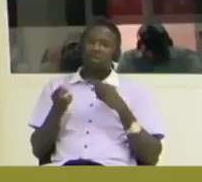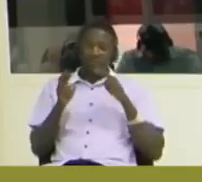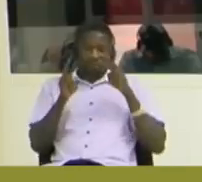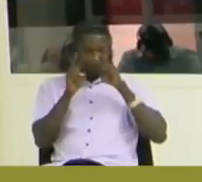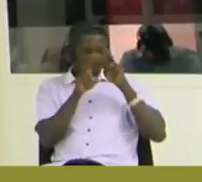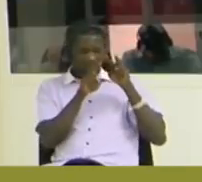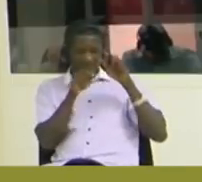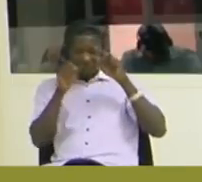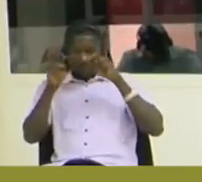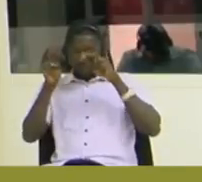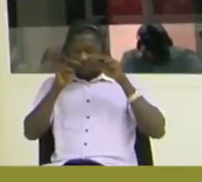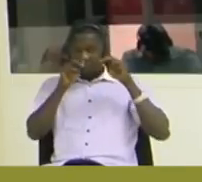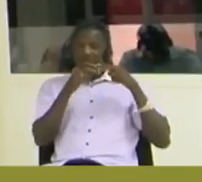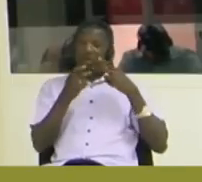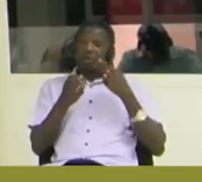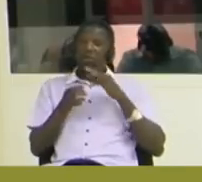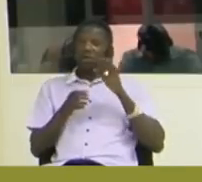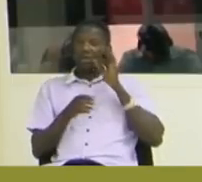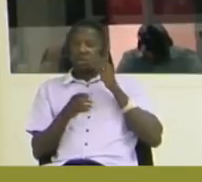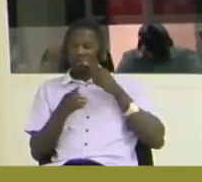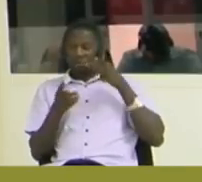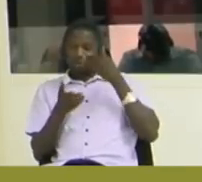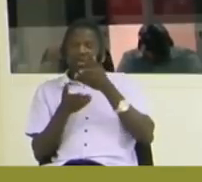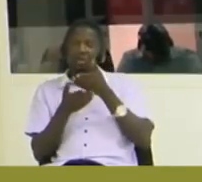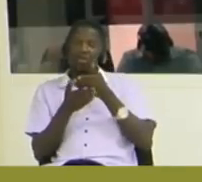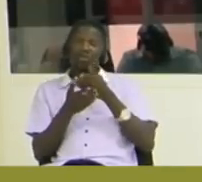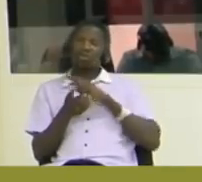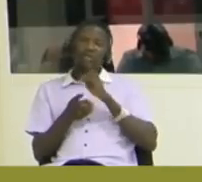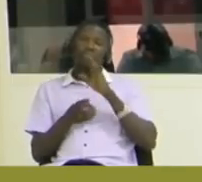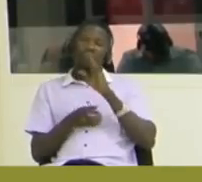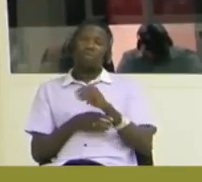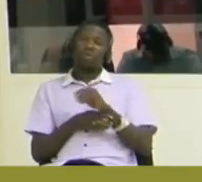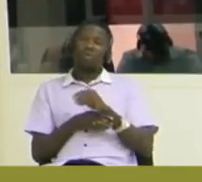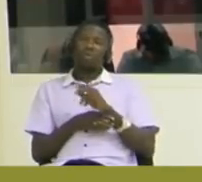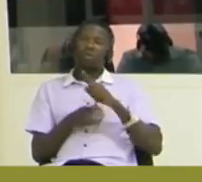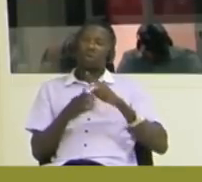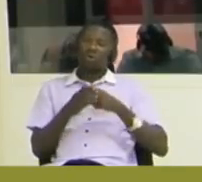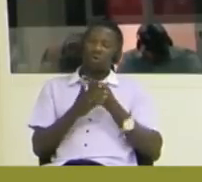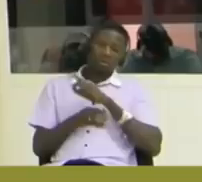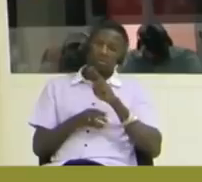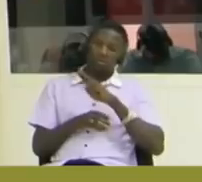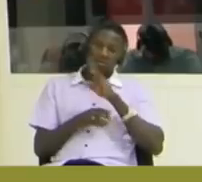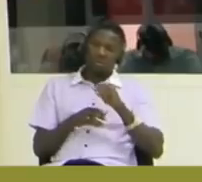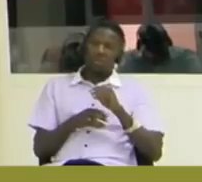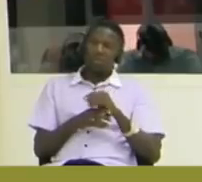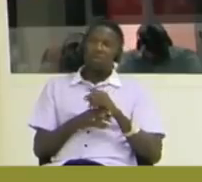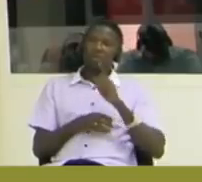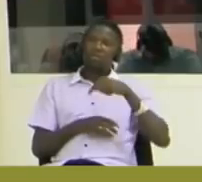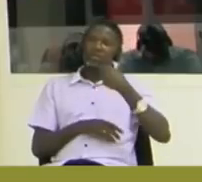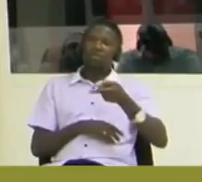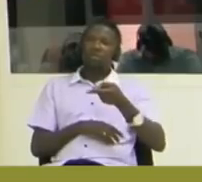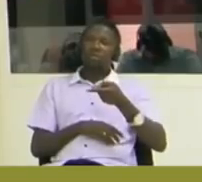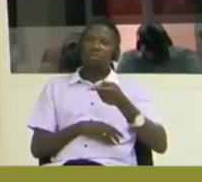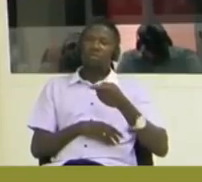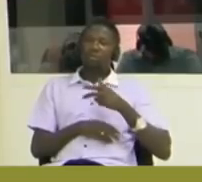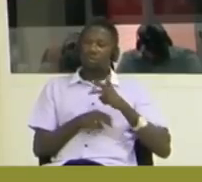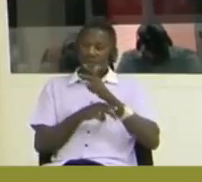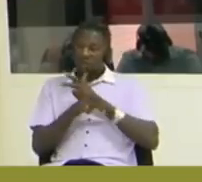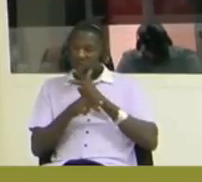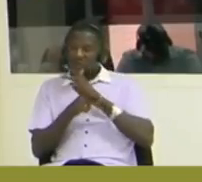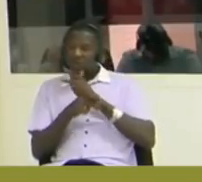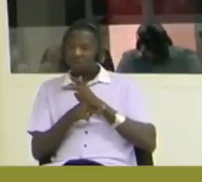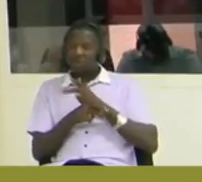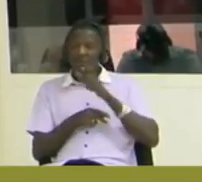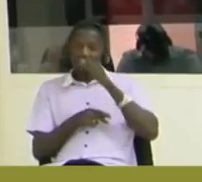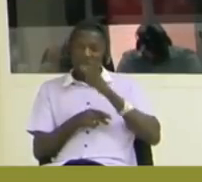that or a response to that would not be or ought not be from security guards